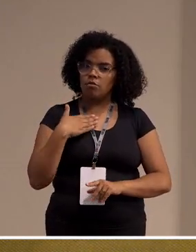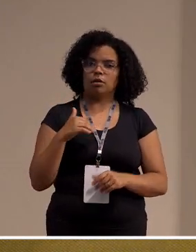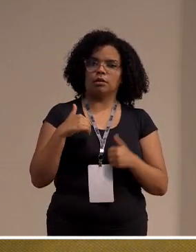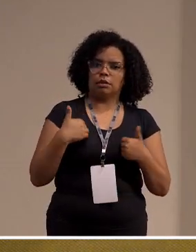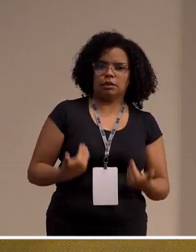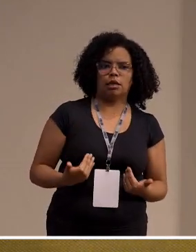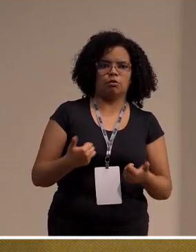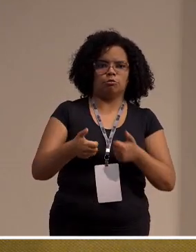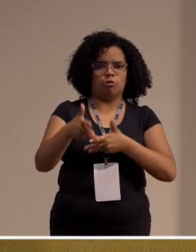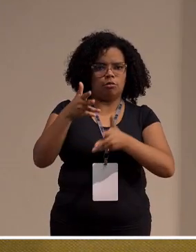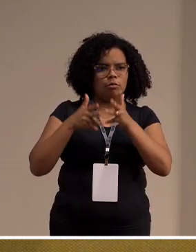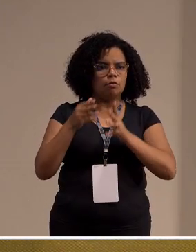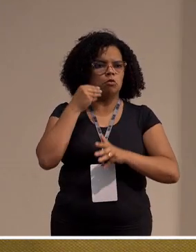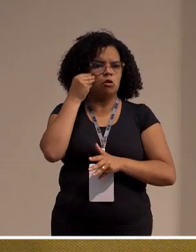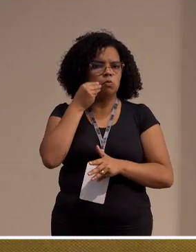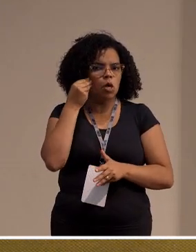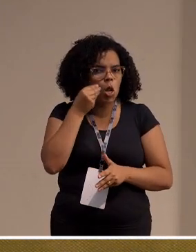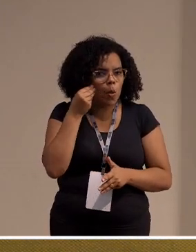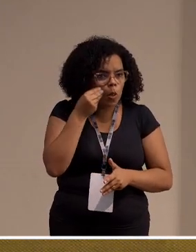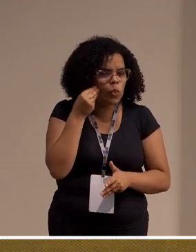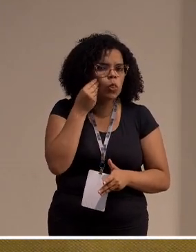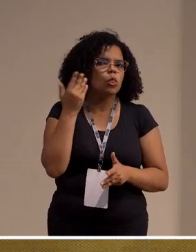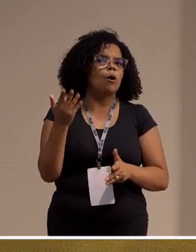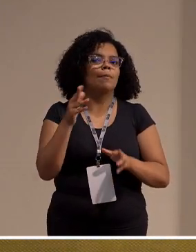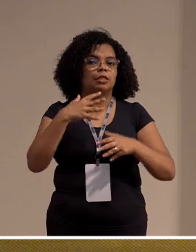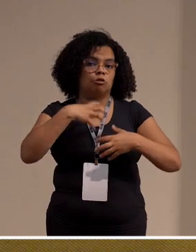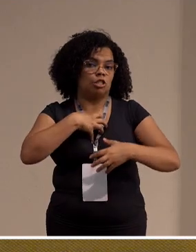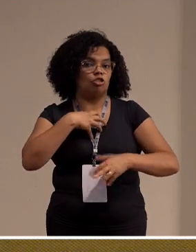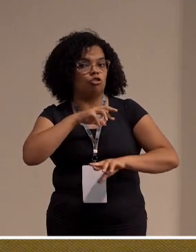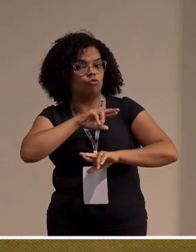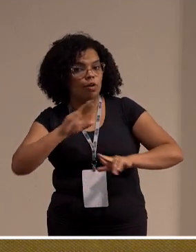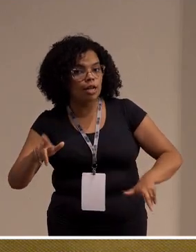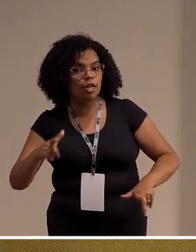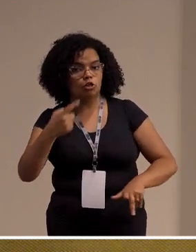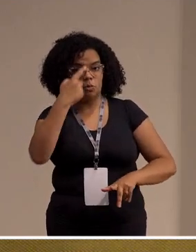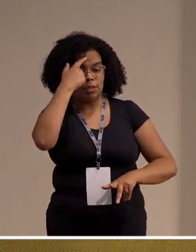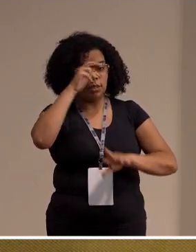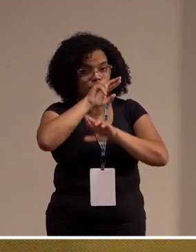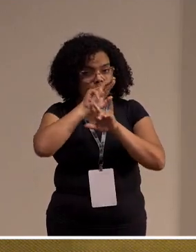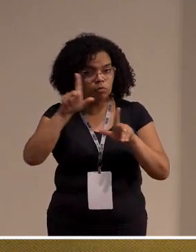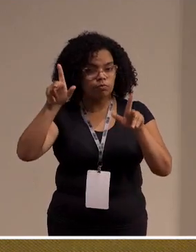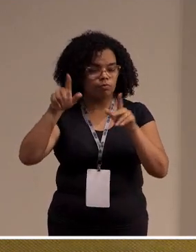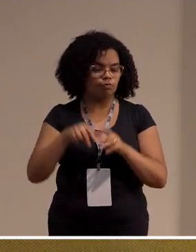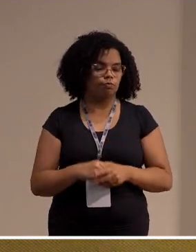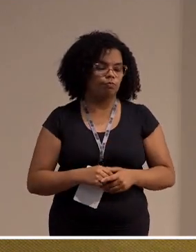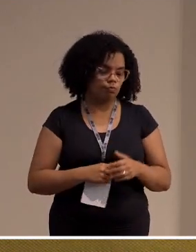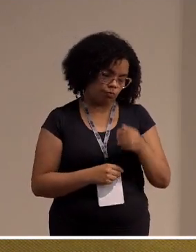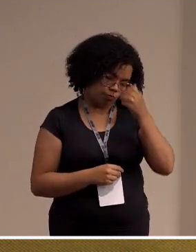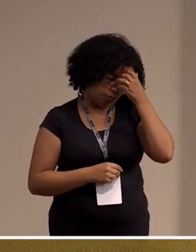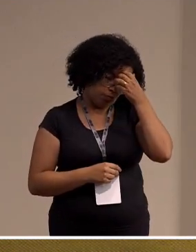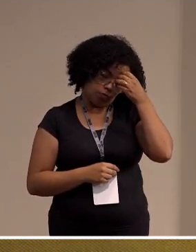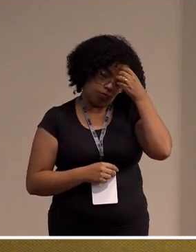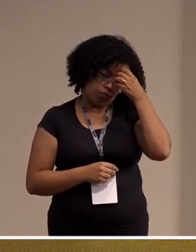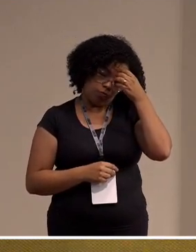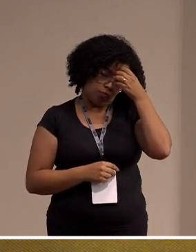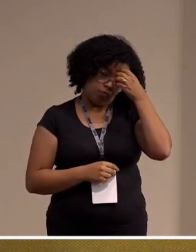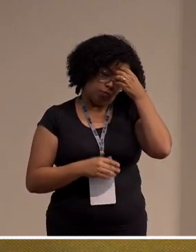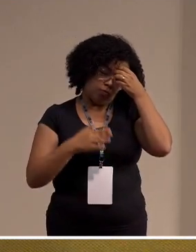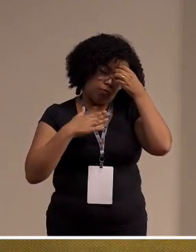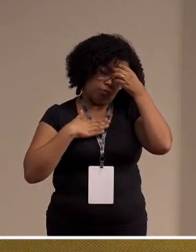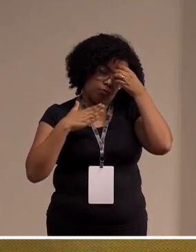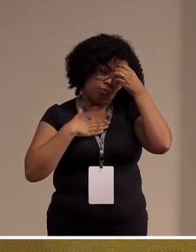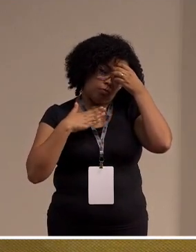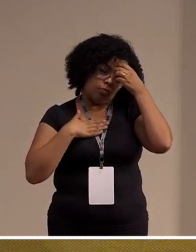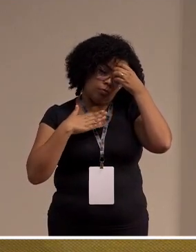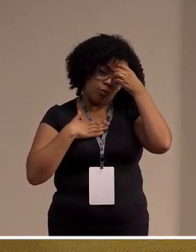them differently. And this is how it happened from my point of view. So I decided